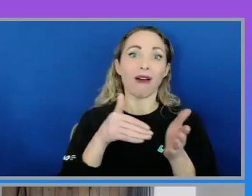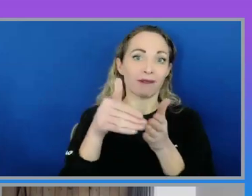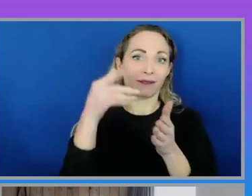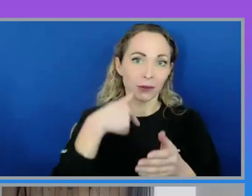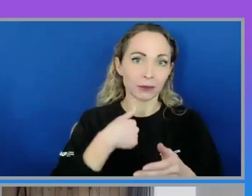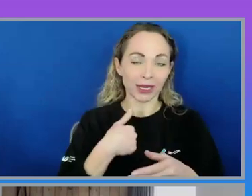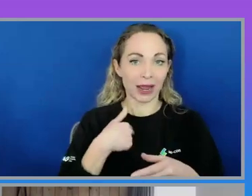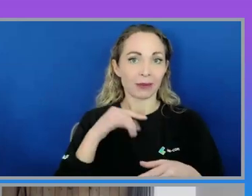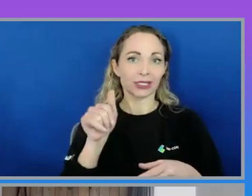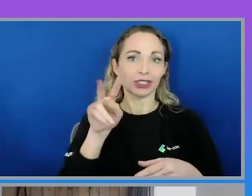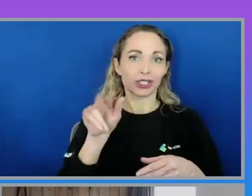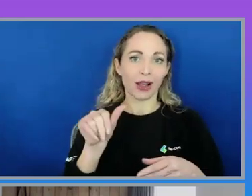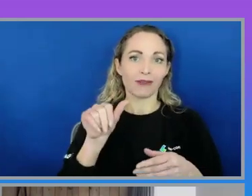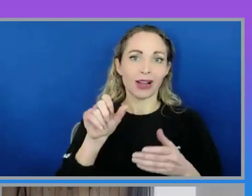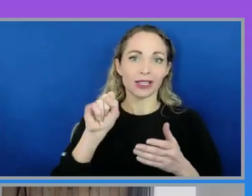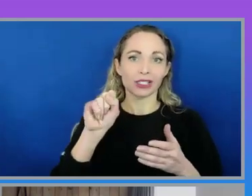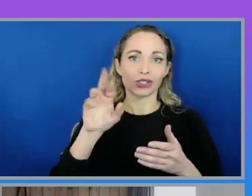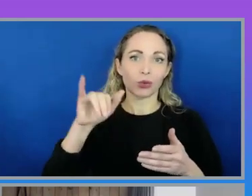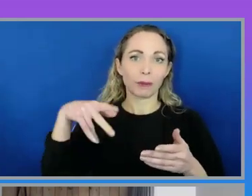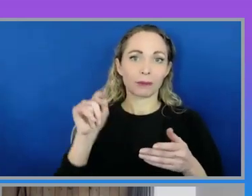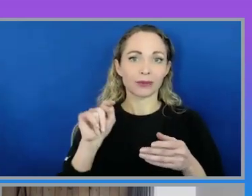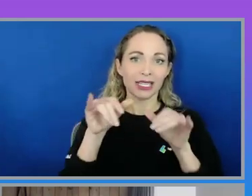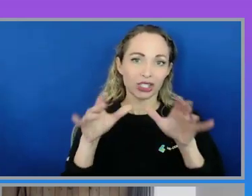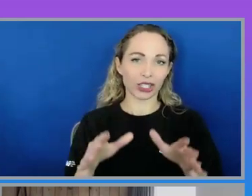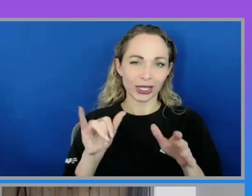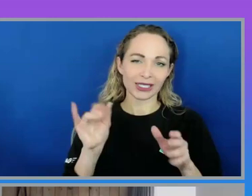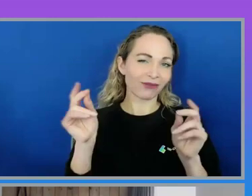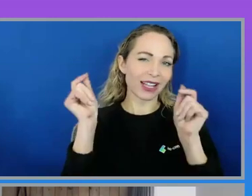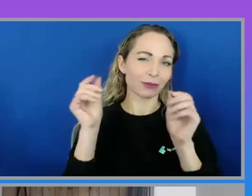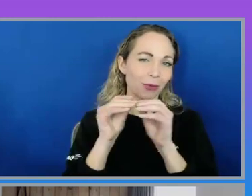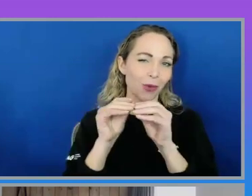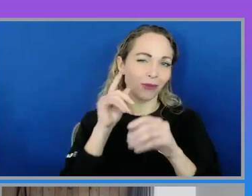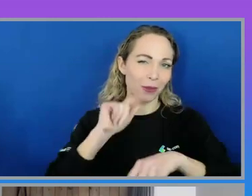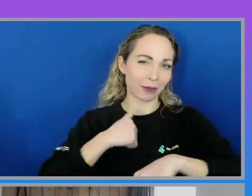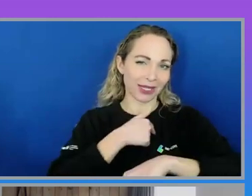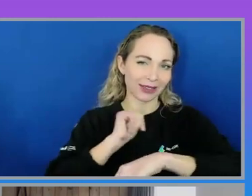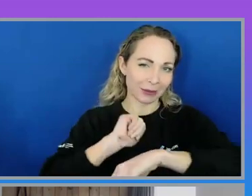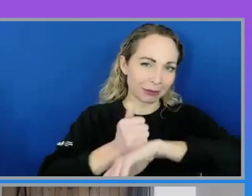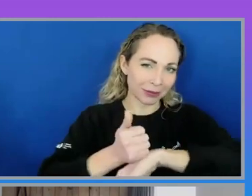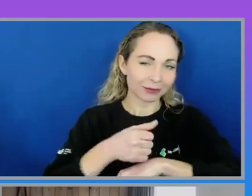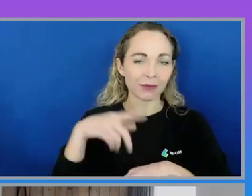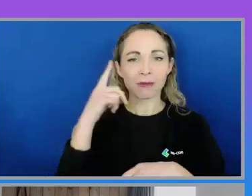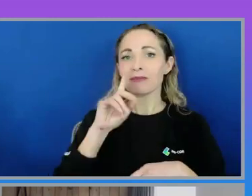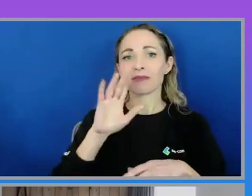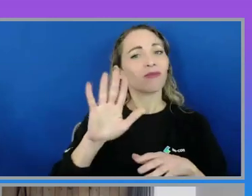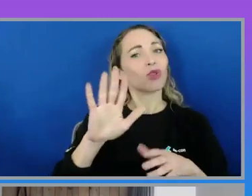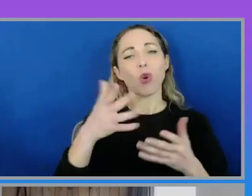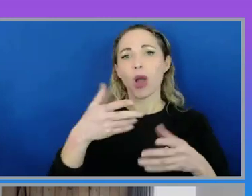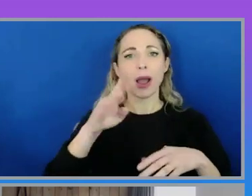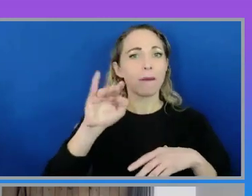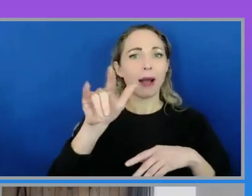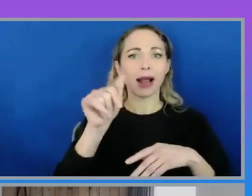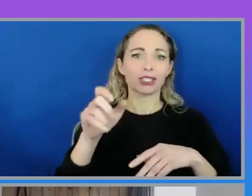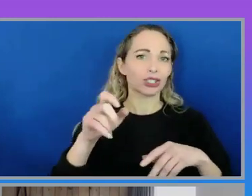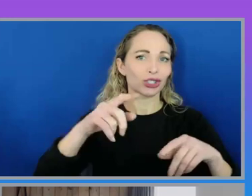a JavaScript engineer, it's just faster to implement. But your mileage may vary, so choose the one that works best for your